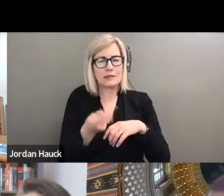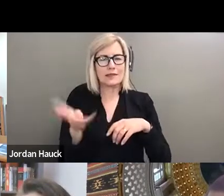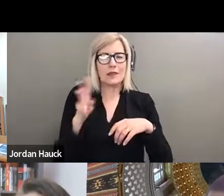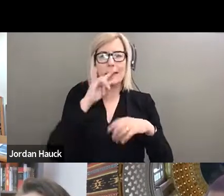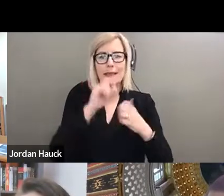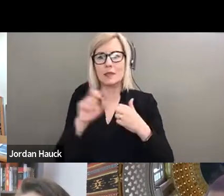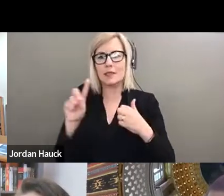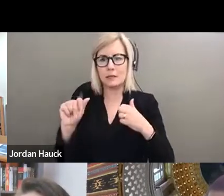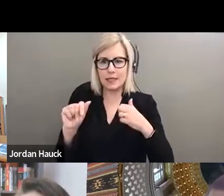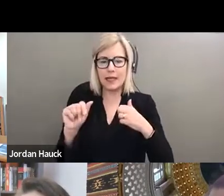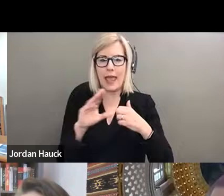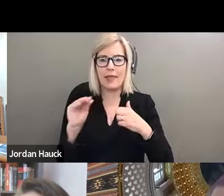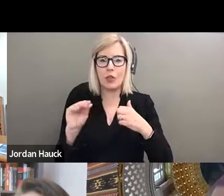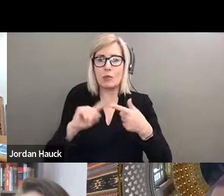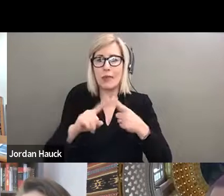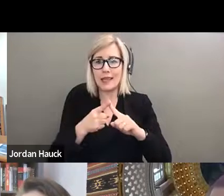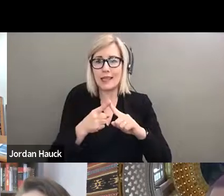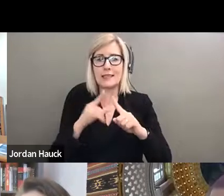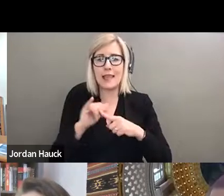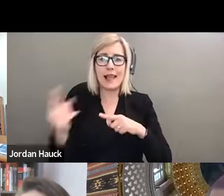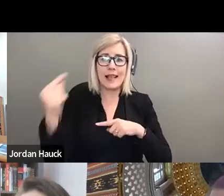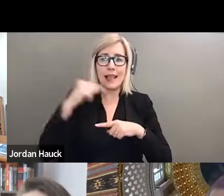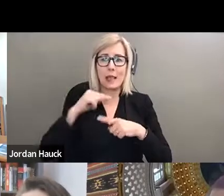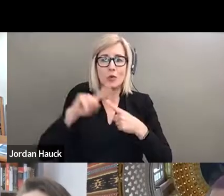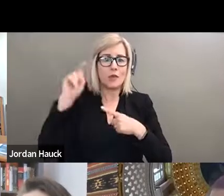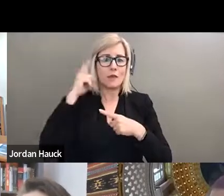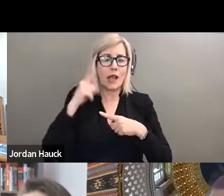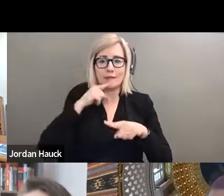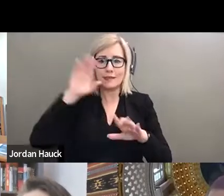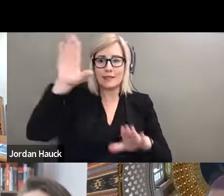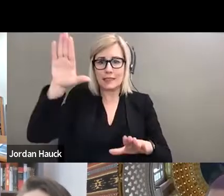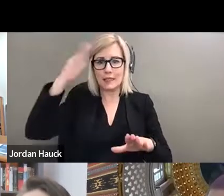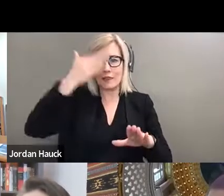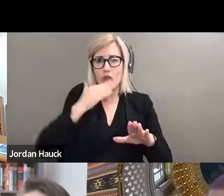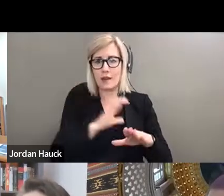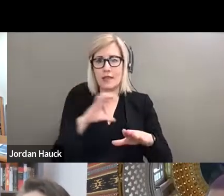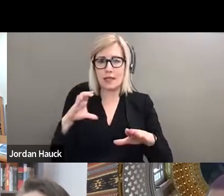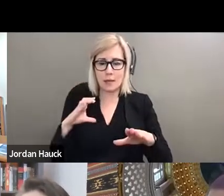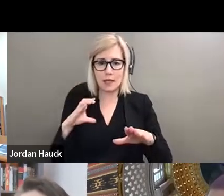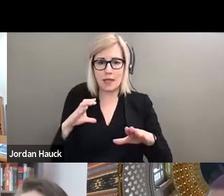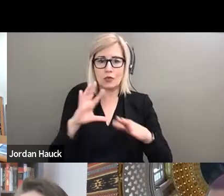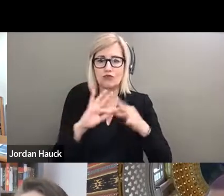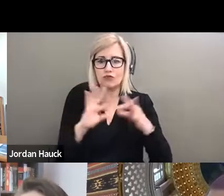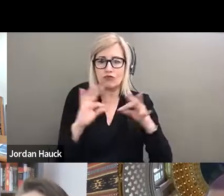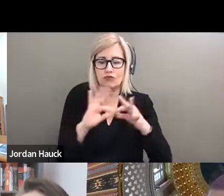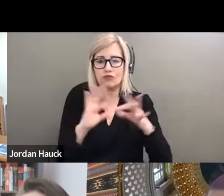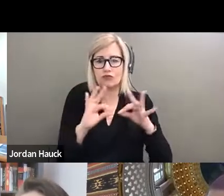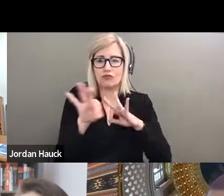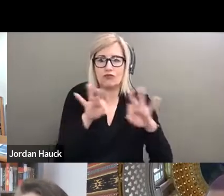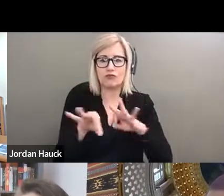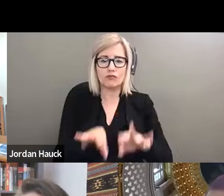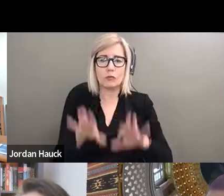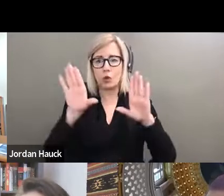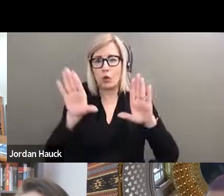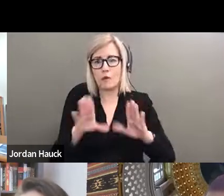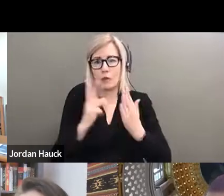with disabilities and their buddies that came up to the Capitol and testified before the committee to talk about how great a